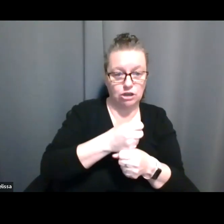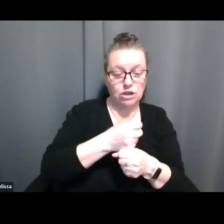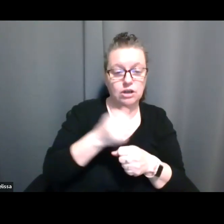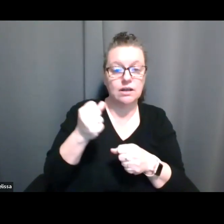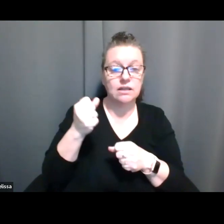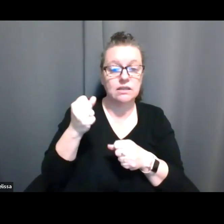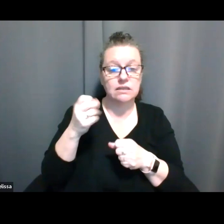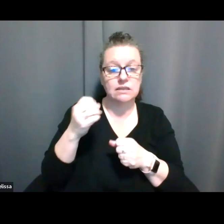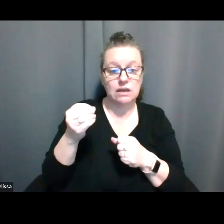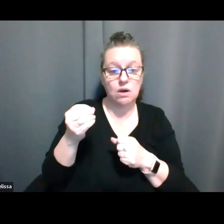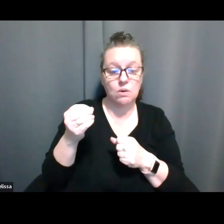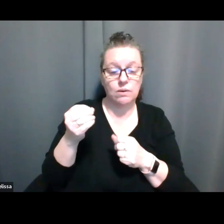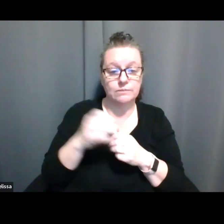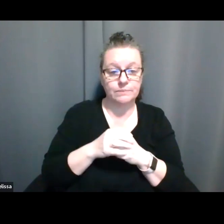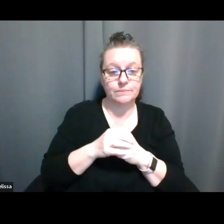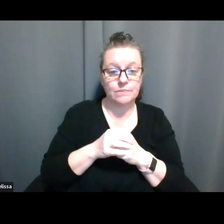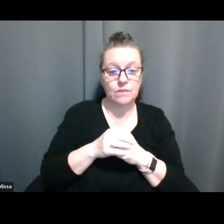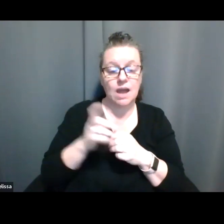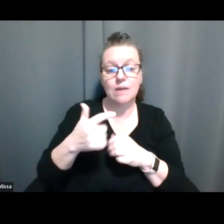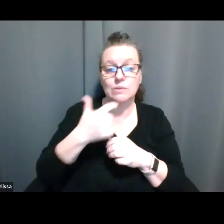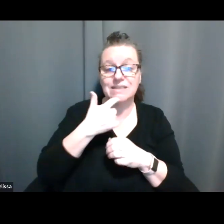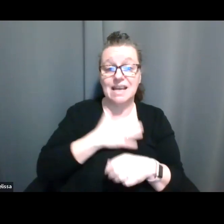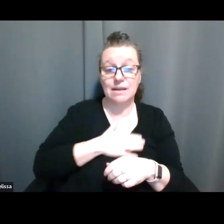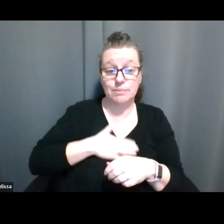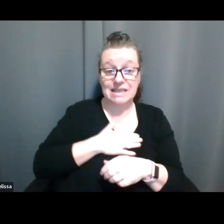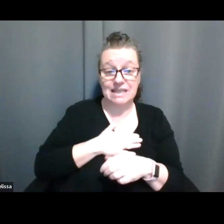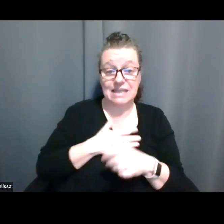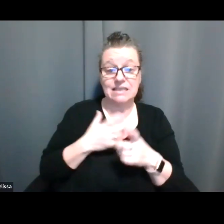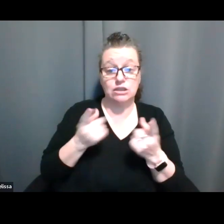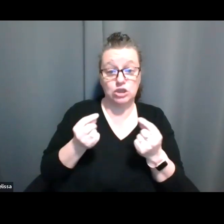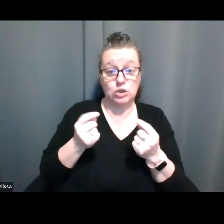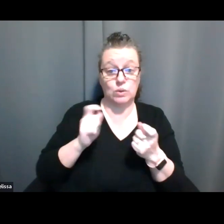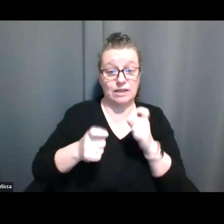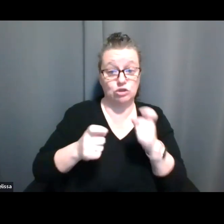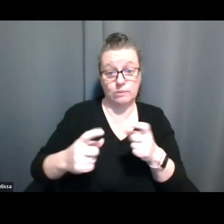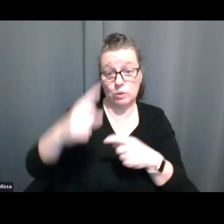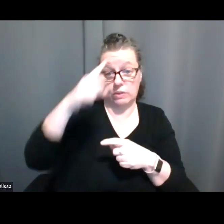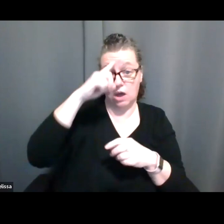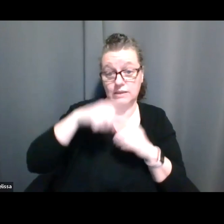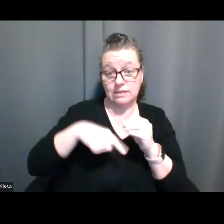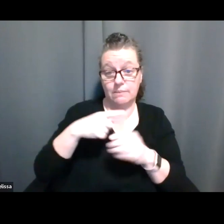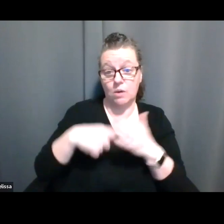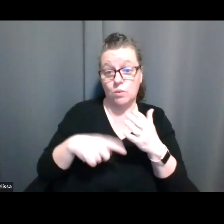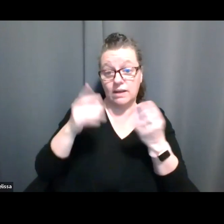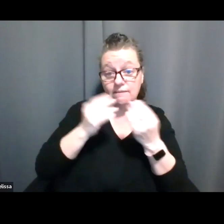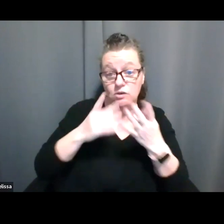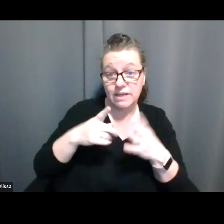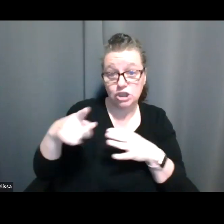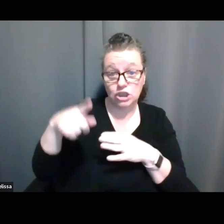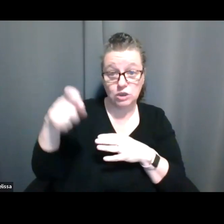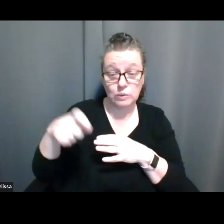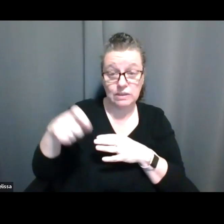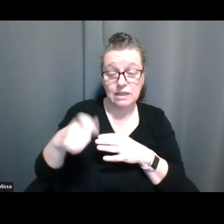So I'm going to say, please do contribute thoughts about what information you need